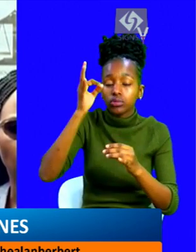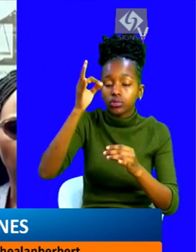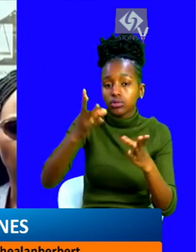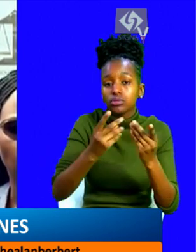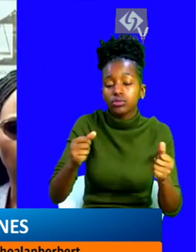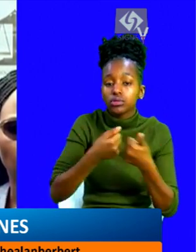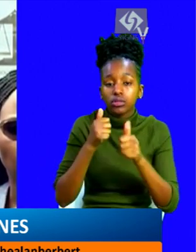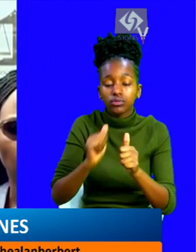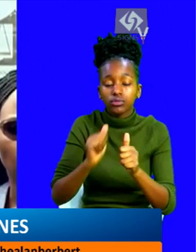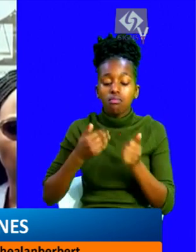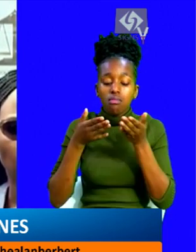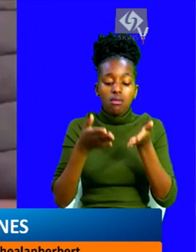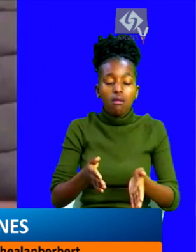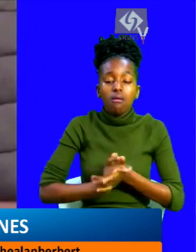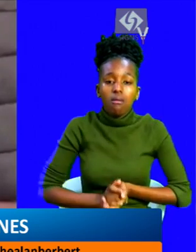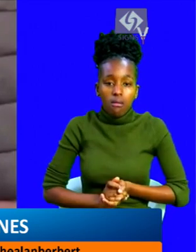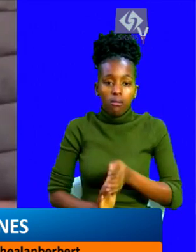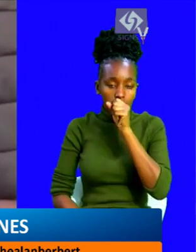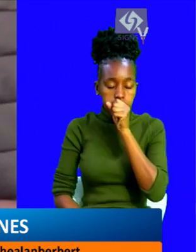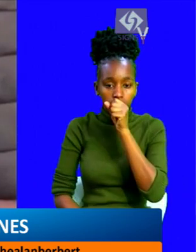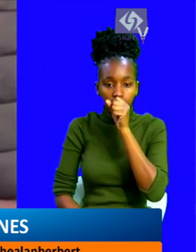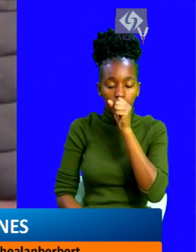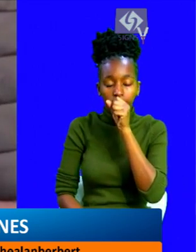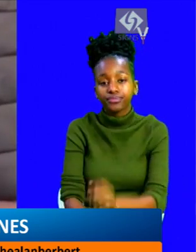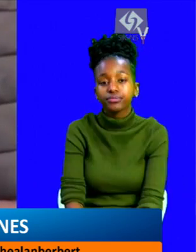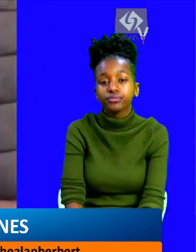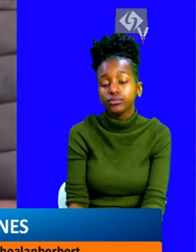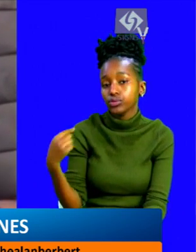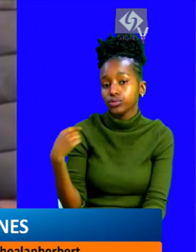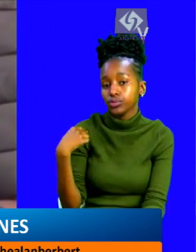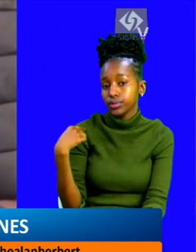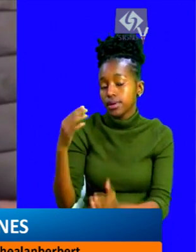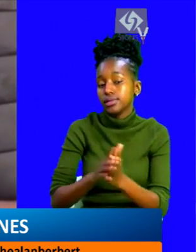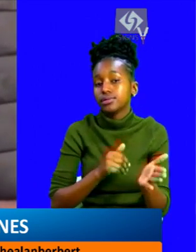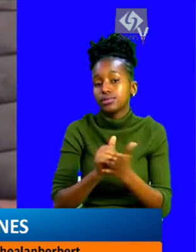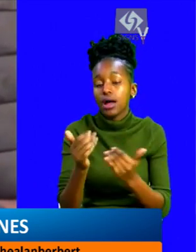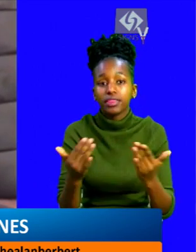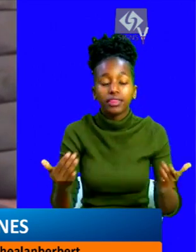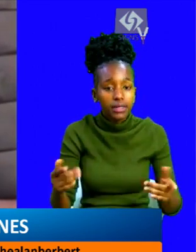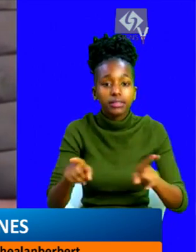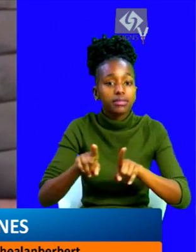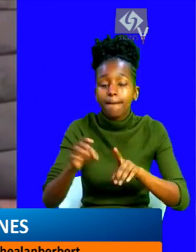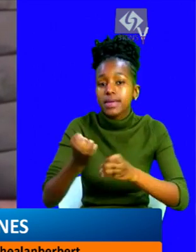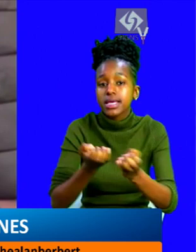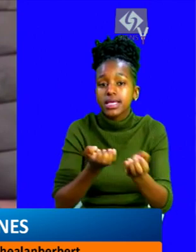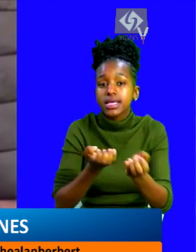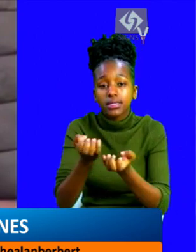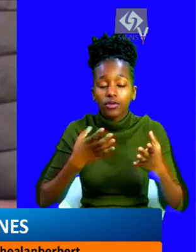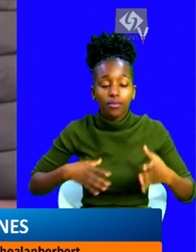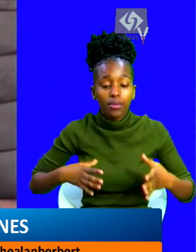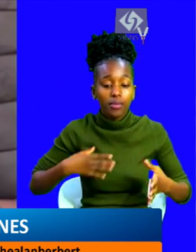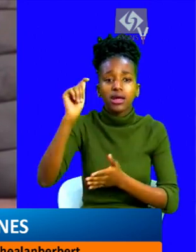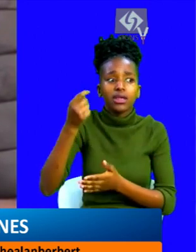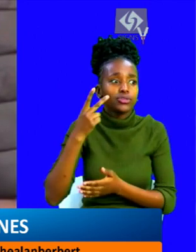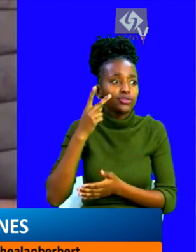over the deaths, violence, use of live ammunition and destruction of property arising from